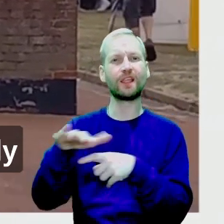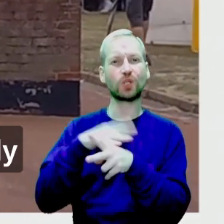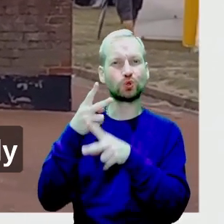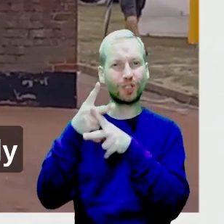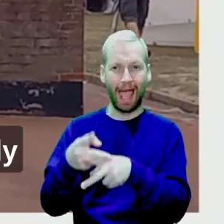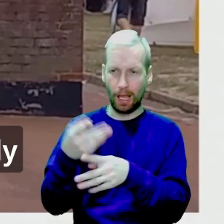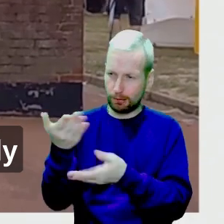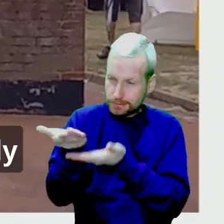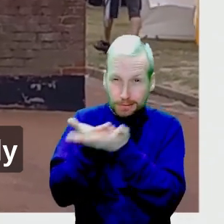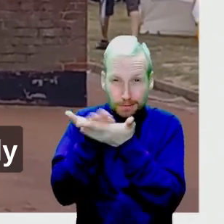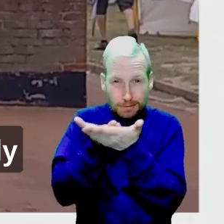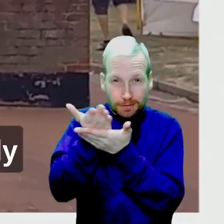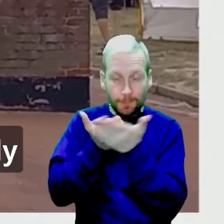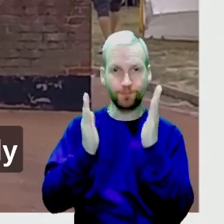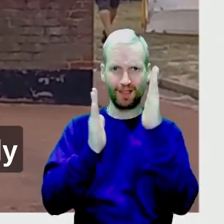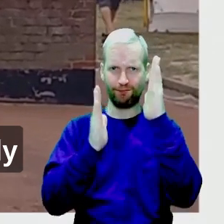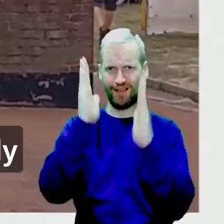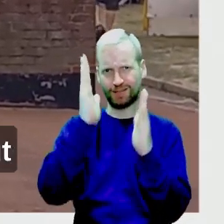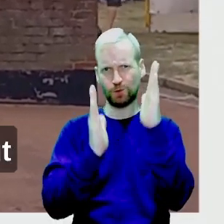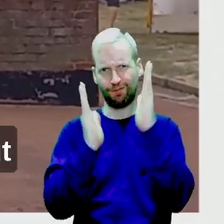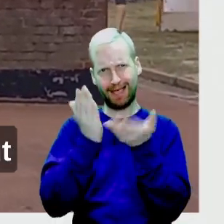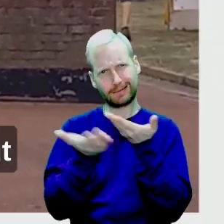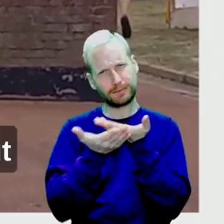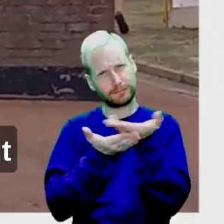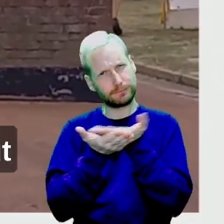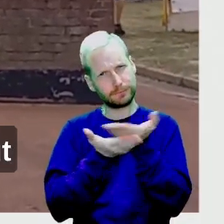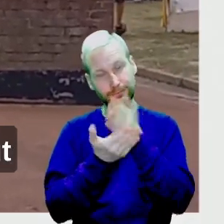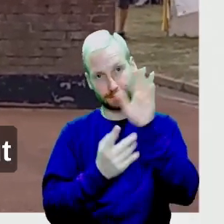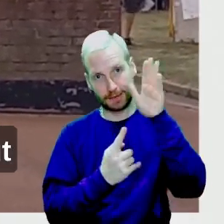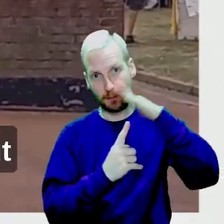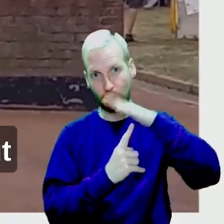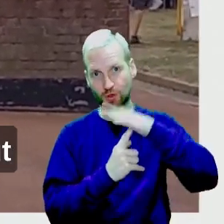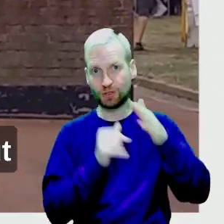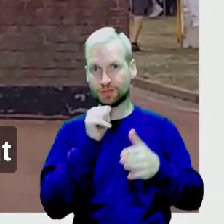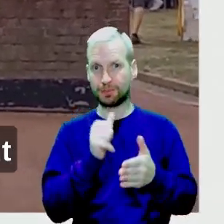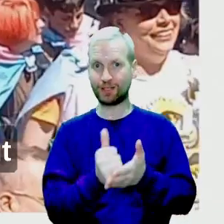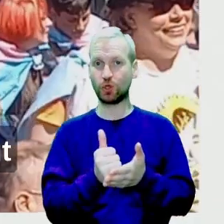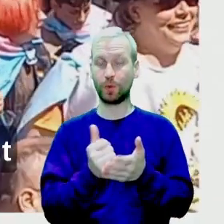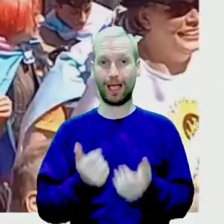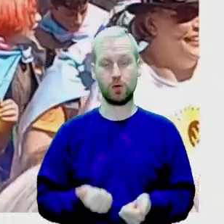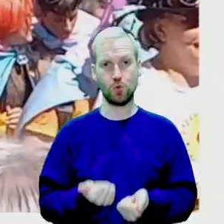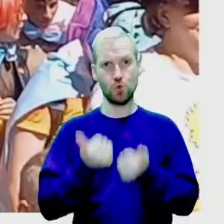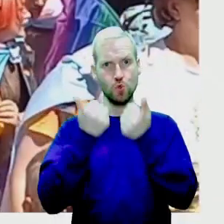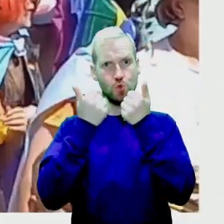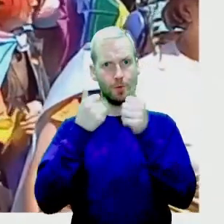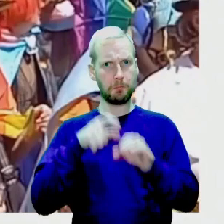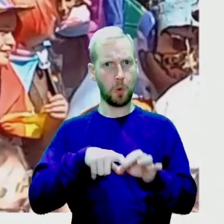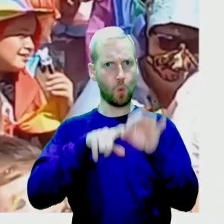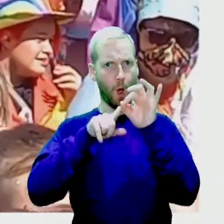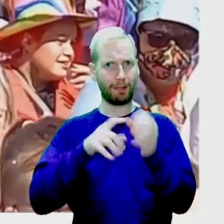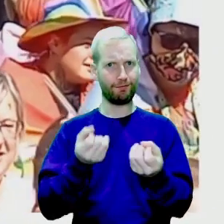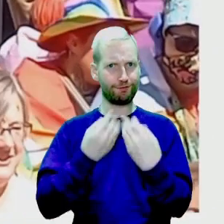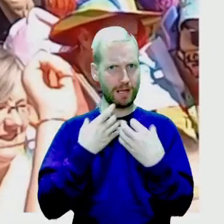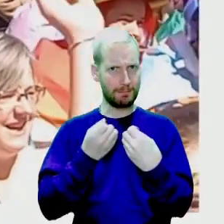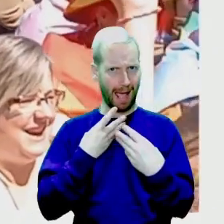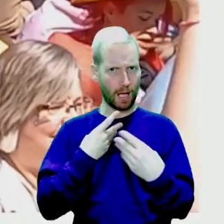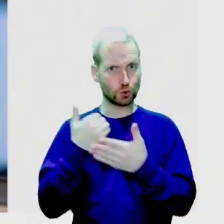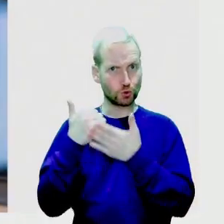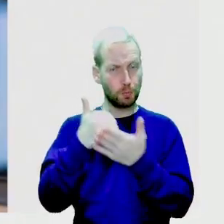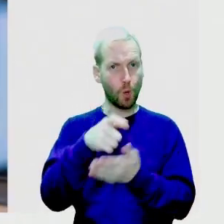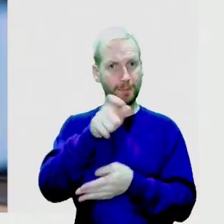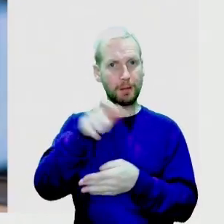to people face to face remains absolutely vital to ensure we're getting rich feedback about the care and support people are